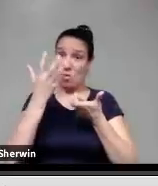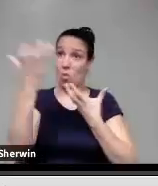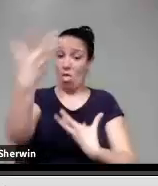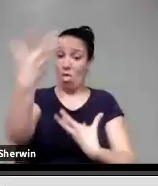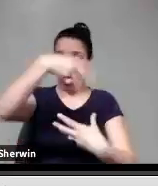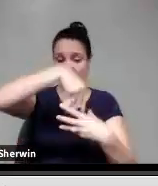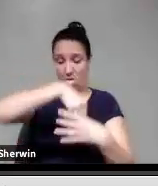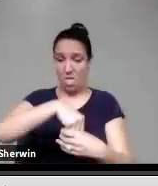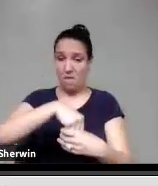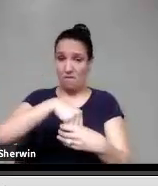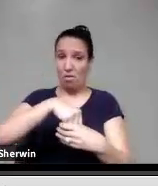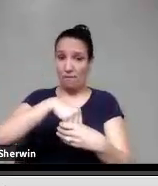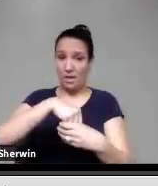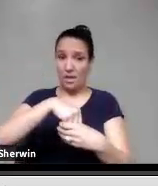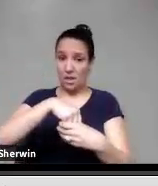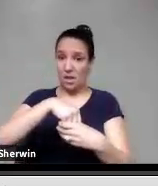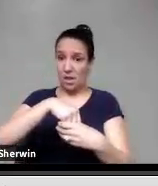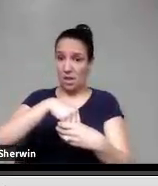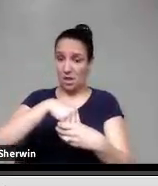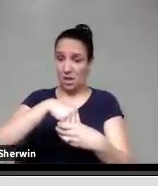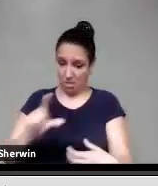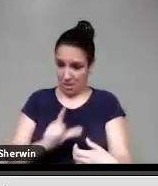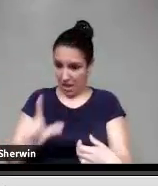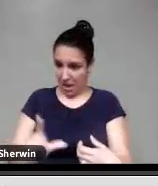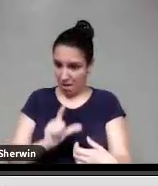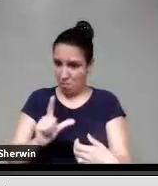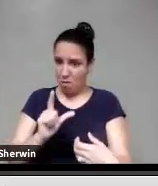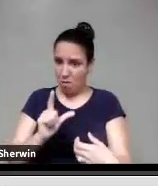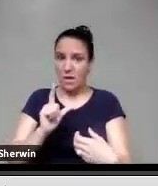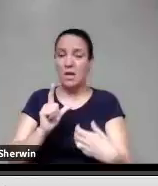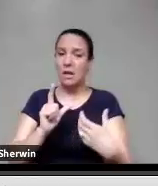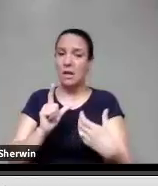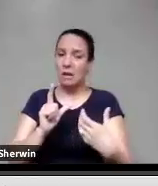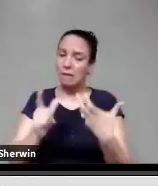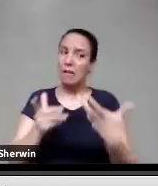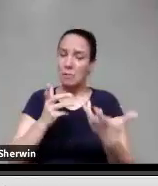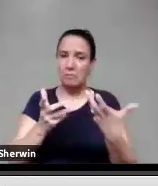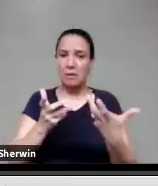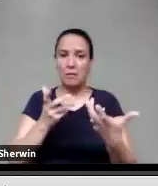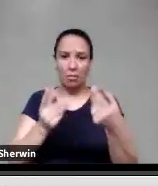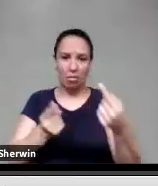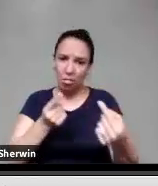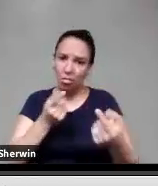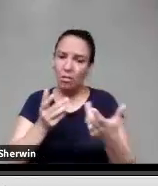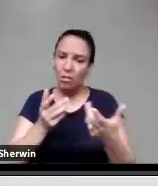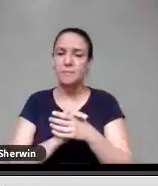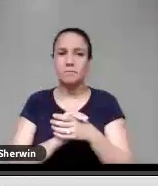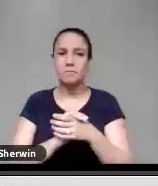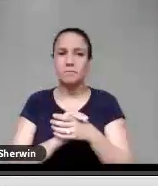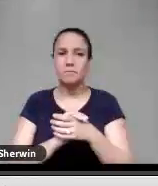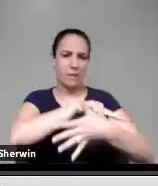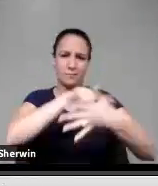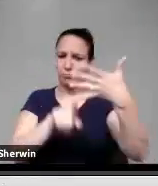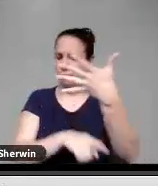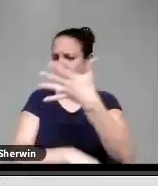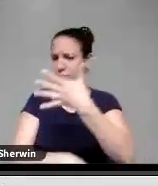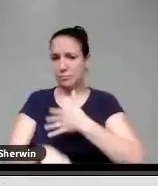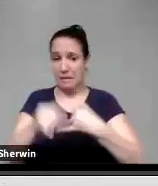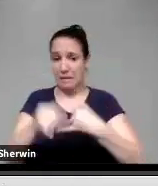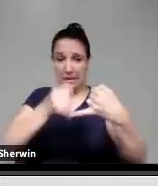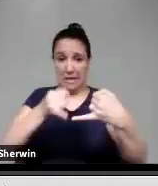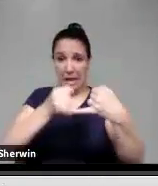like this library is their home as well. And the last one I have listed here, and there have been dozens that we've discussed, so this is by no